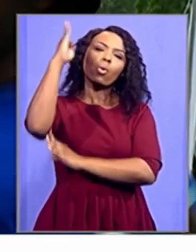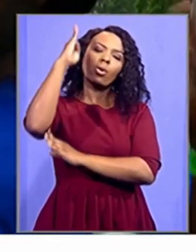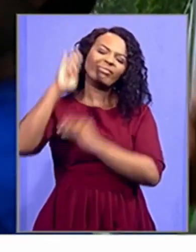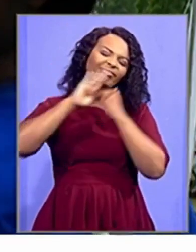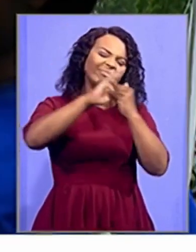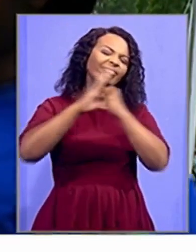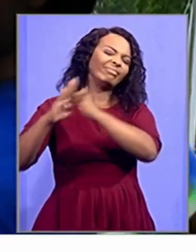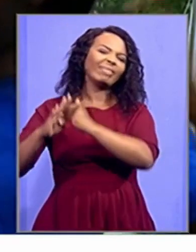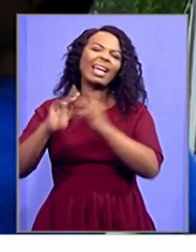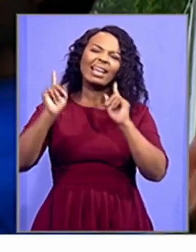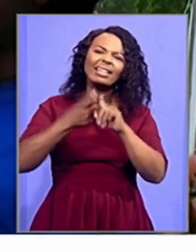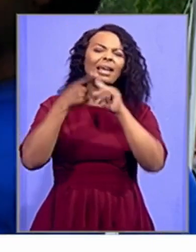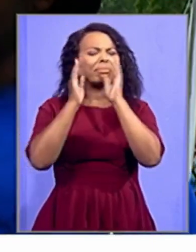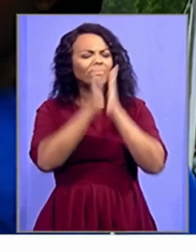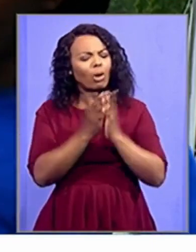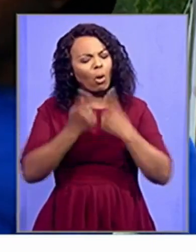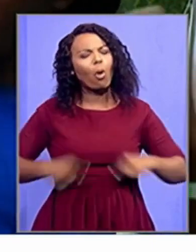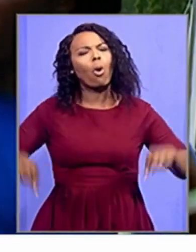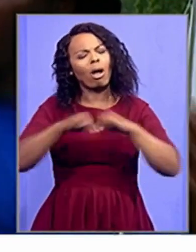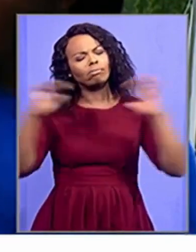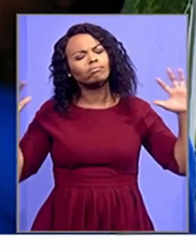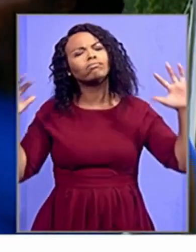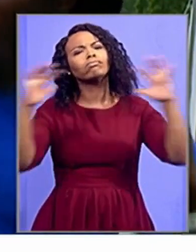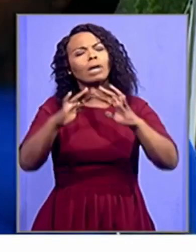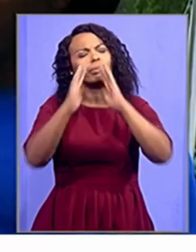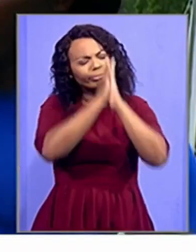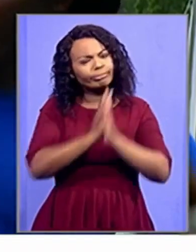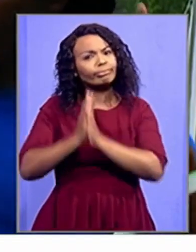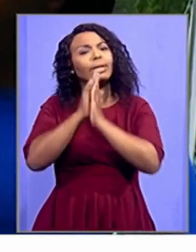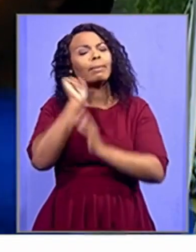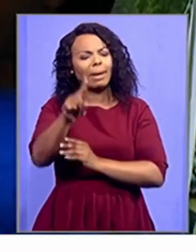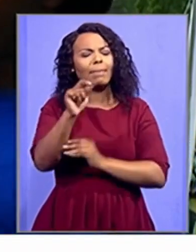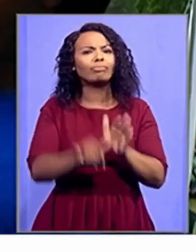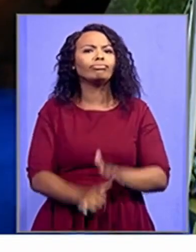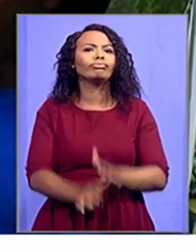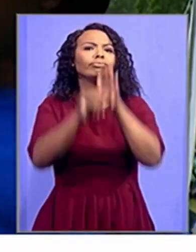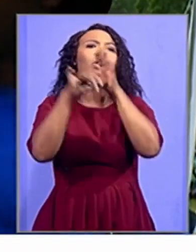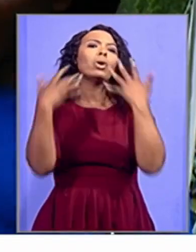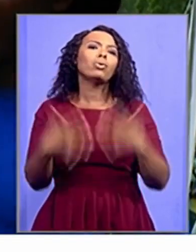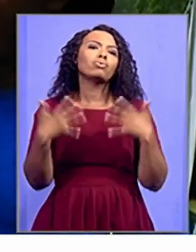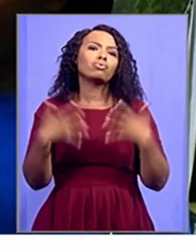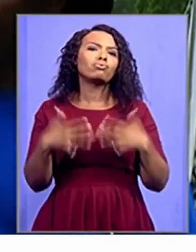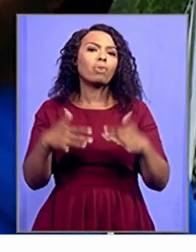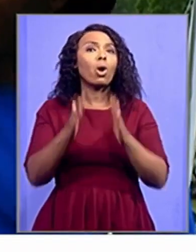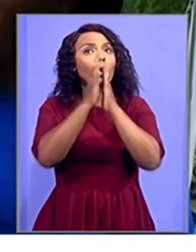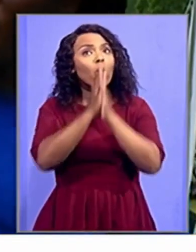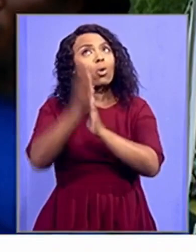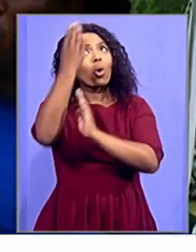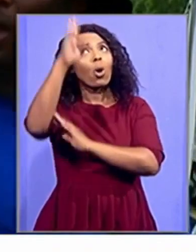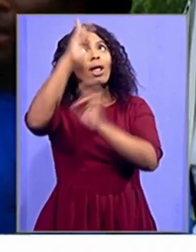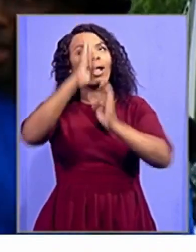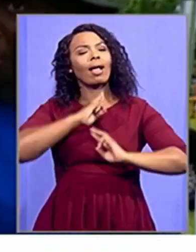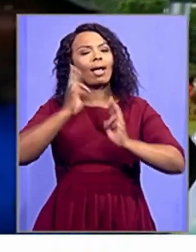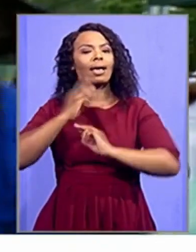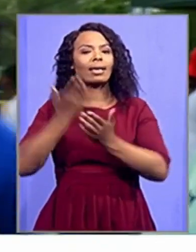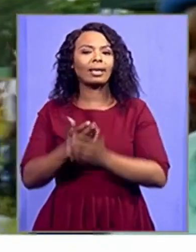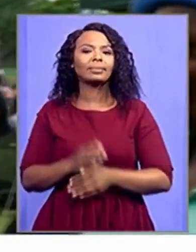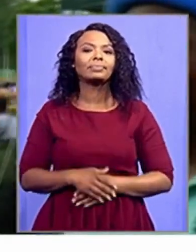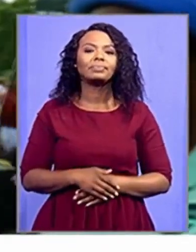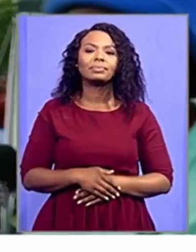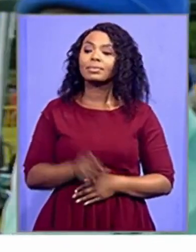ya di-accident re rapele ka moka thapelo ya seboka ke yona modimo a tlo kgona go rekwa modimo a re araba re tsene ngwao ya kwala wena